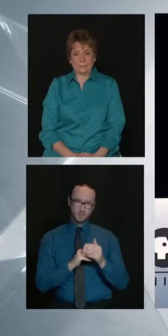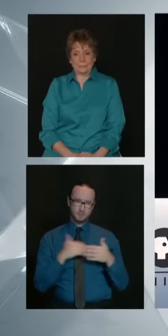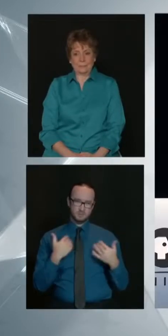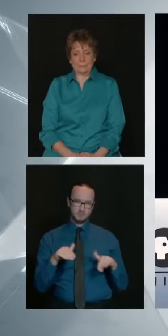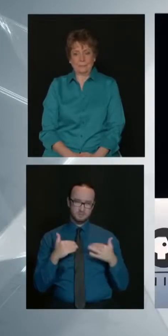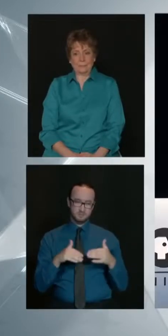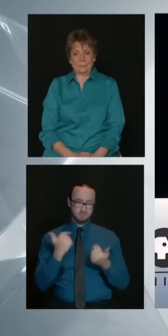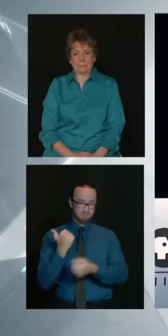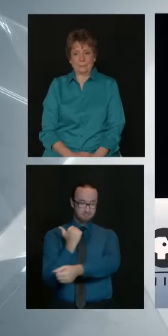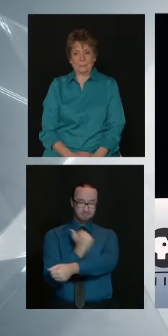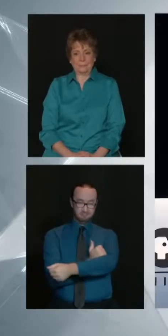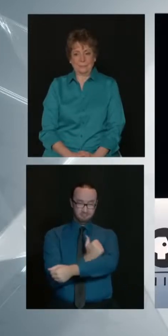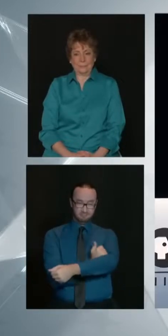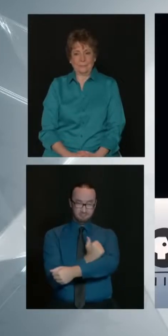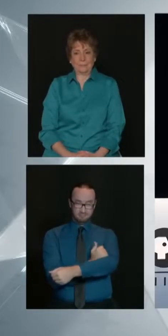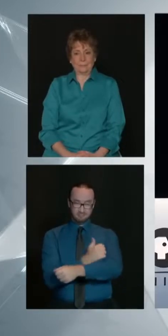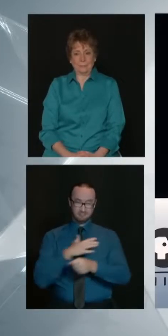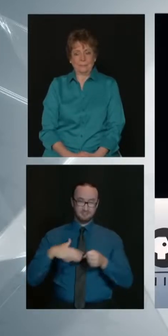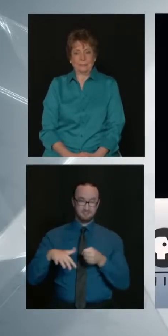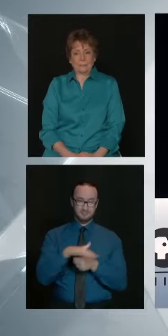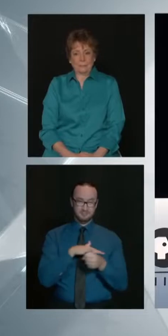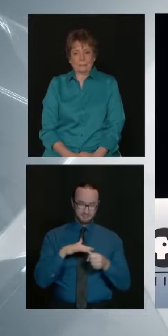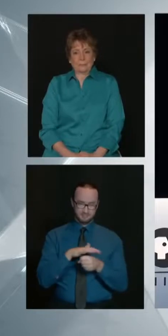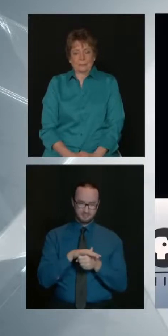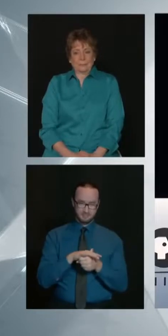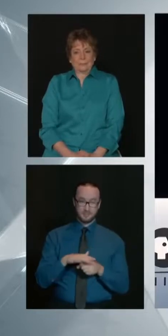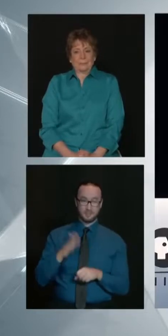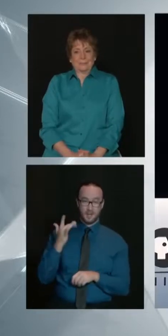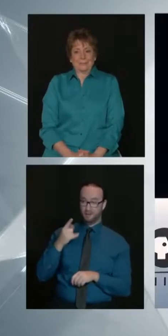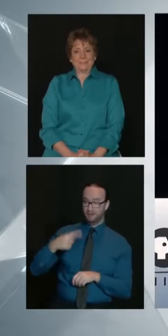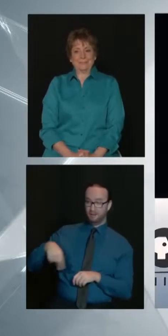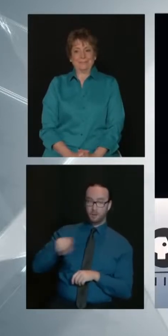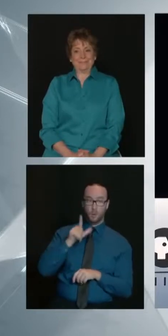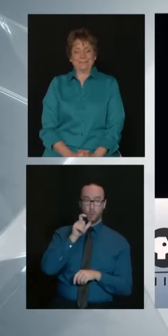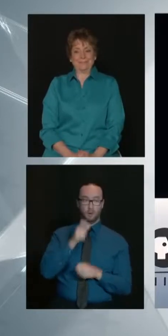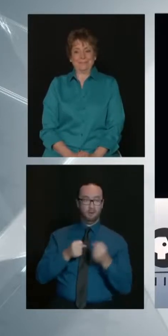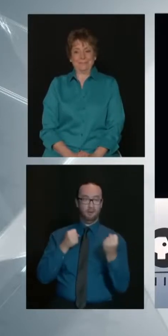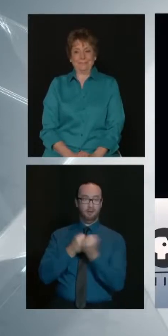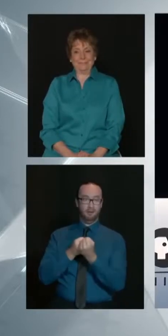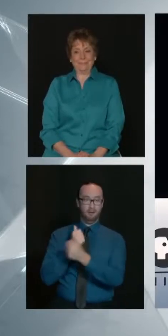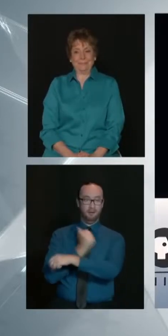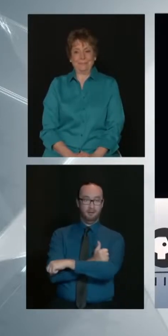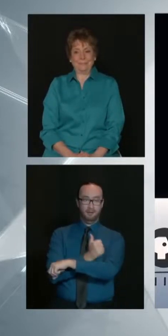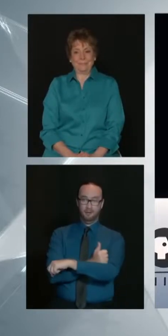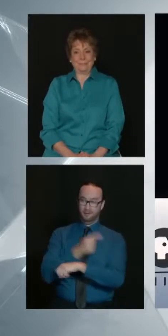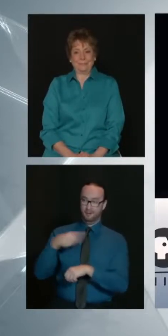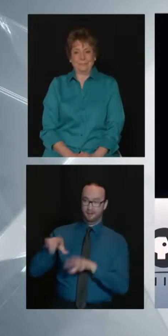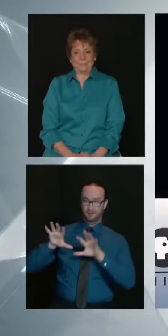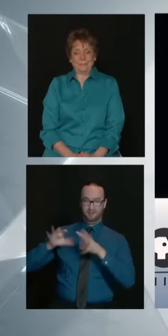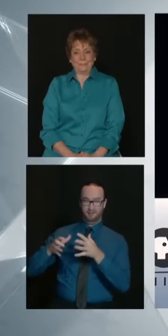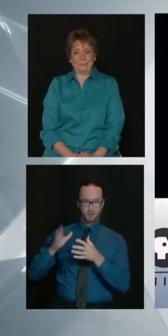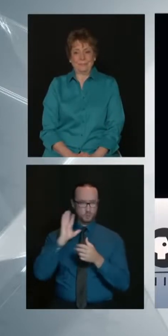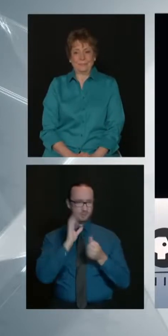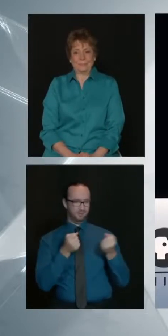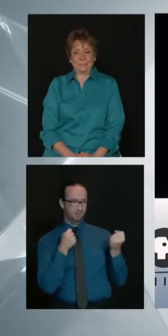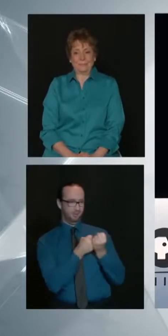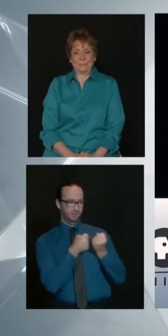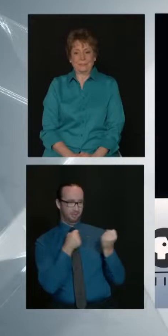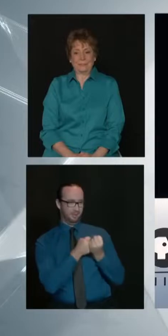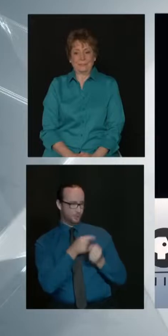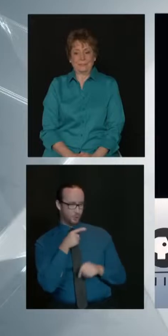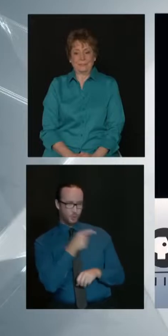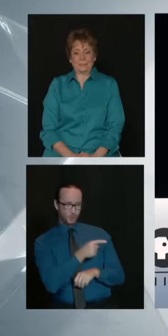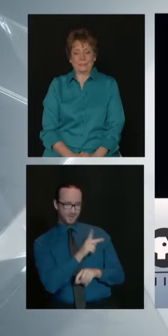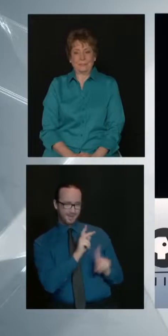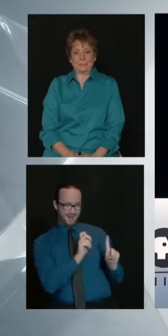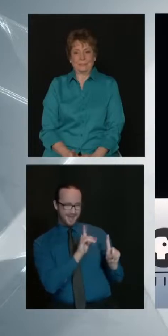this election, every single one of them would vote for Senator Kelly because they get what they want from him, which is a complete wide open border. It's complete free reign.